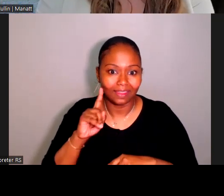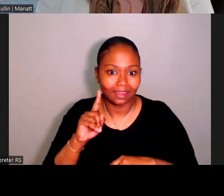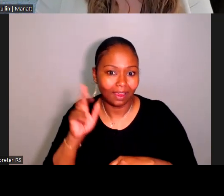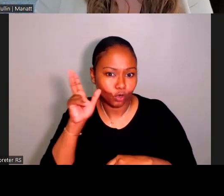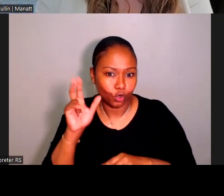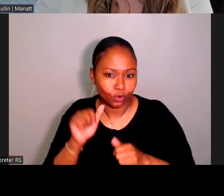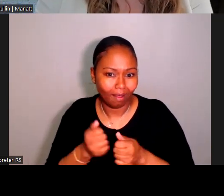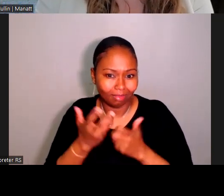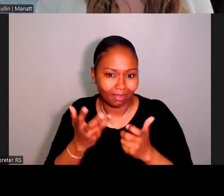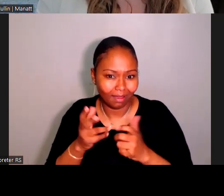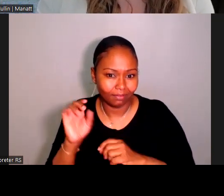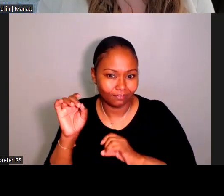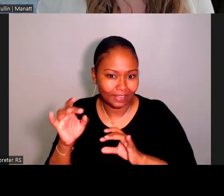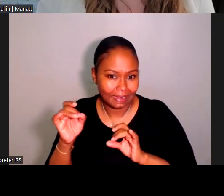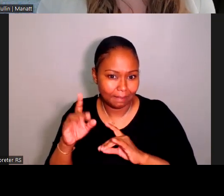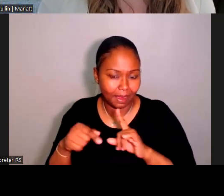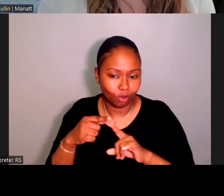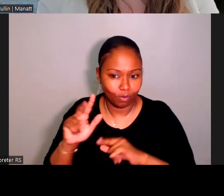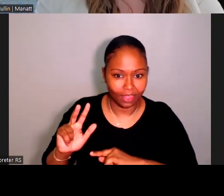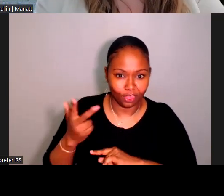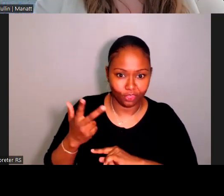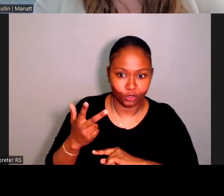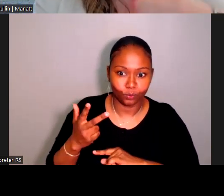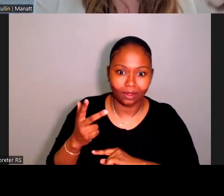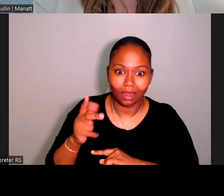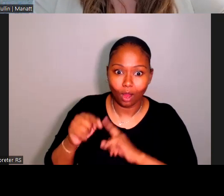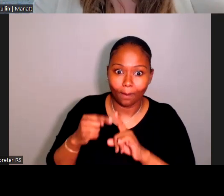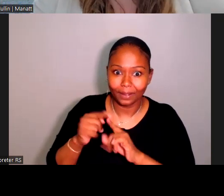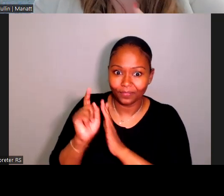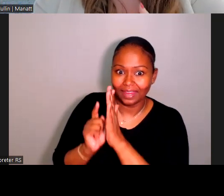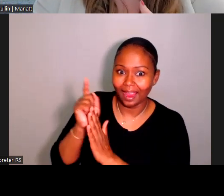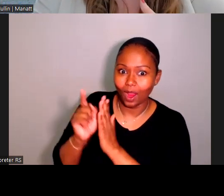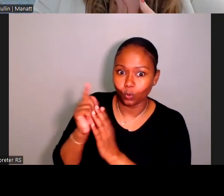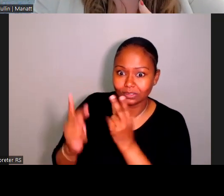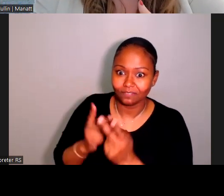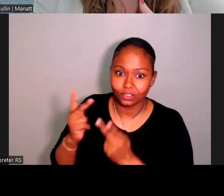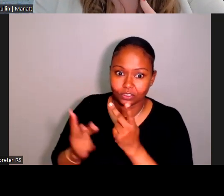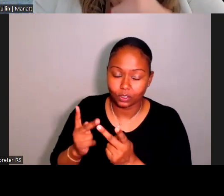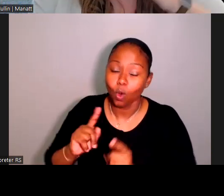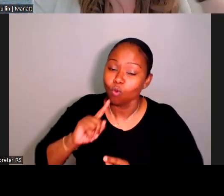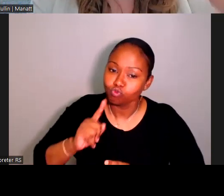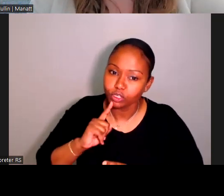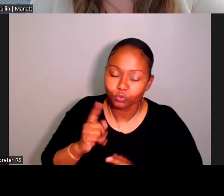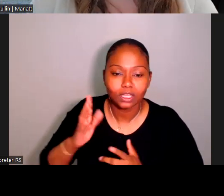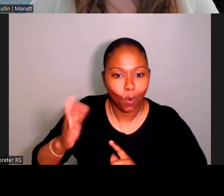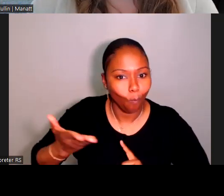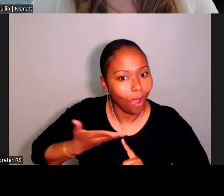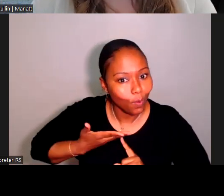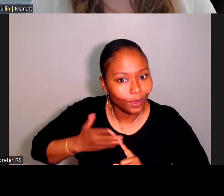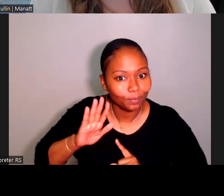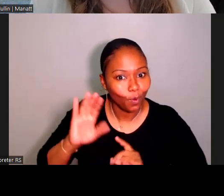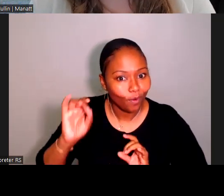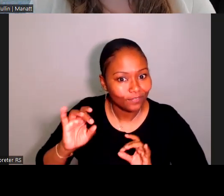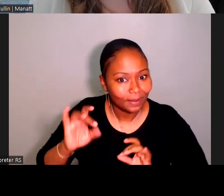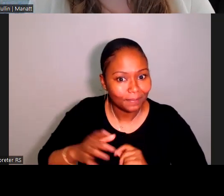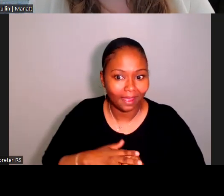feedback around specifically that third one around hours of visitation. Really welcome people to drop in the chat what they would recommend setting as the